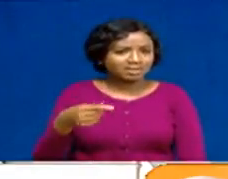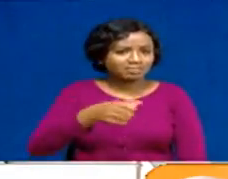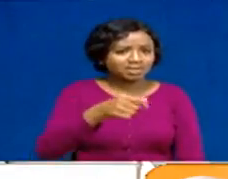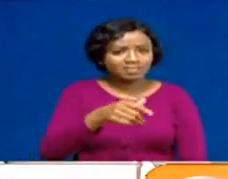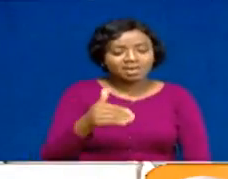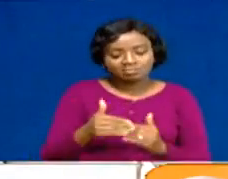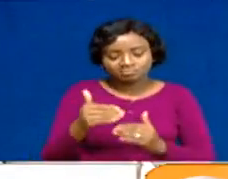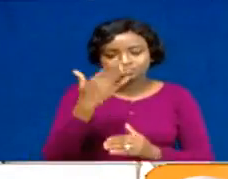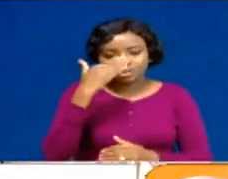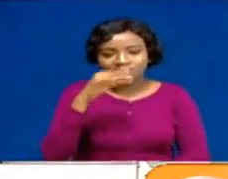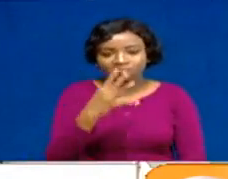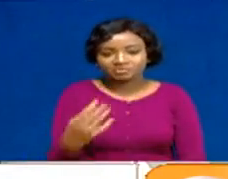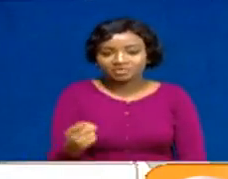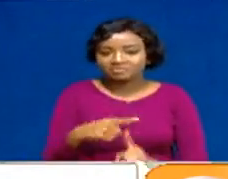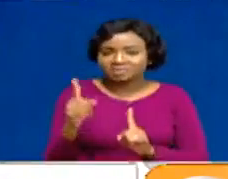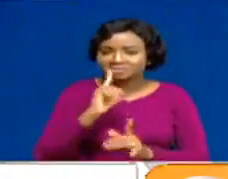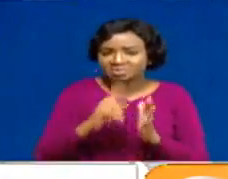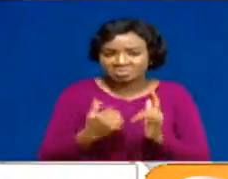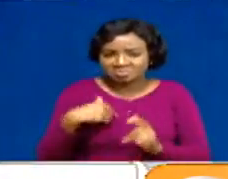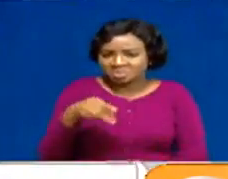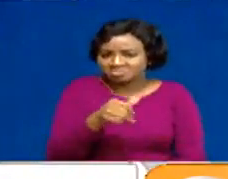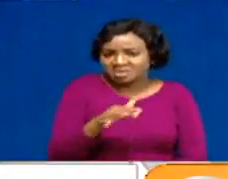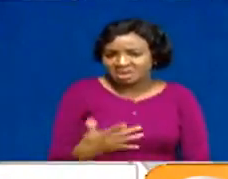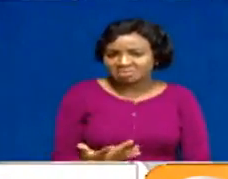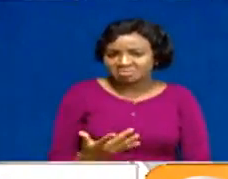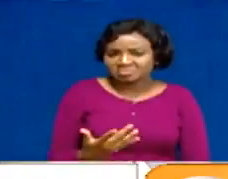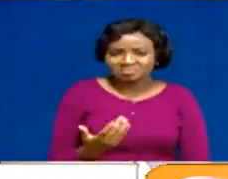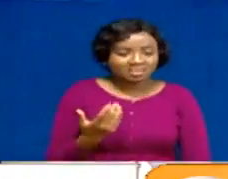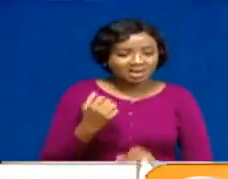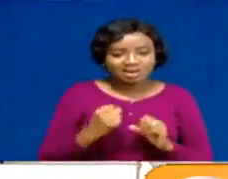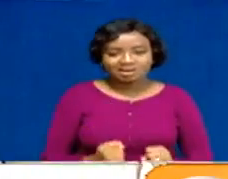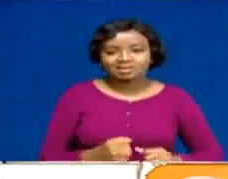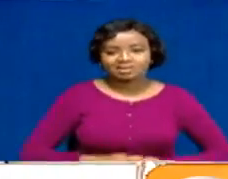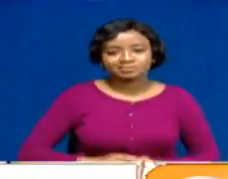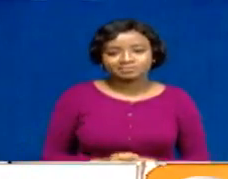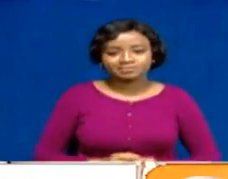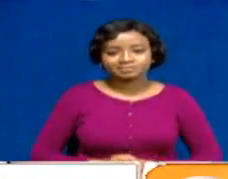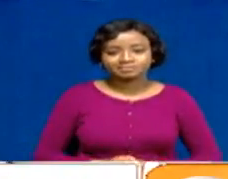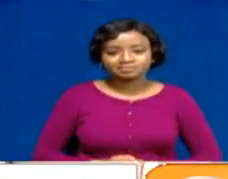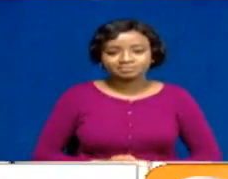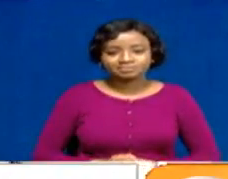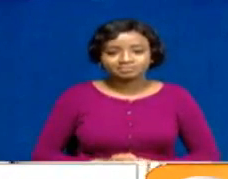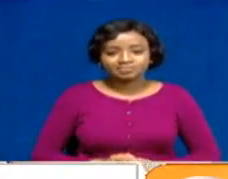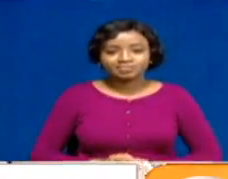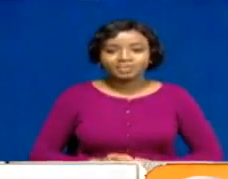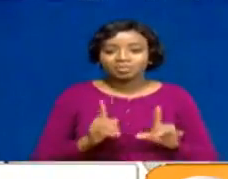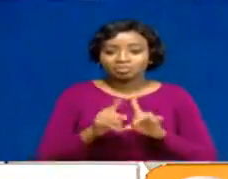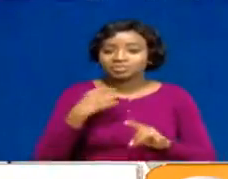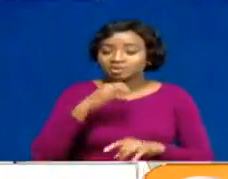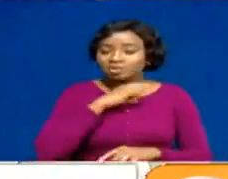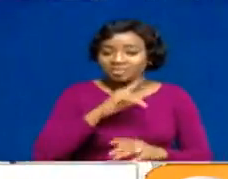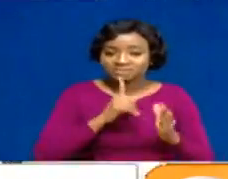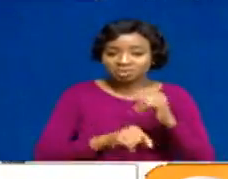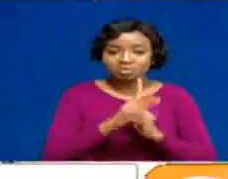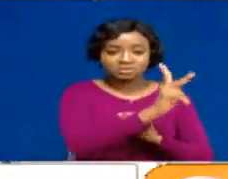45 days. Now, the squatters say they cannot afford to pay the huge sum of money in the said period. And as Francis Mtalaki